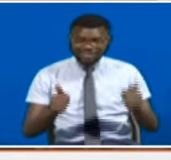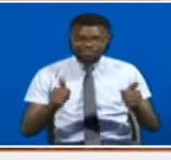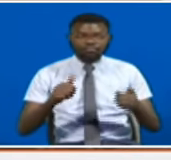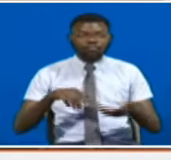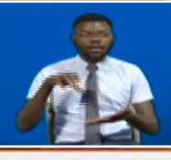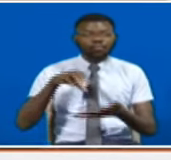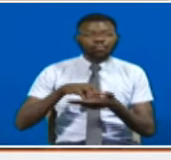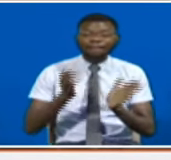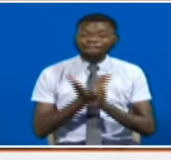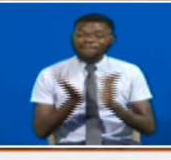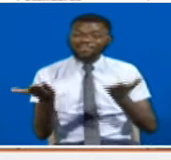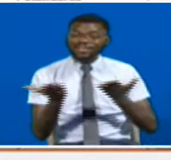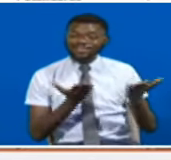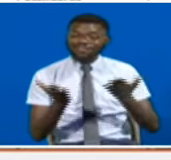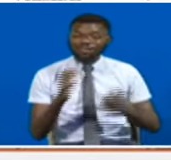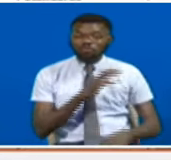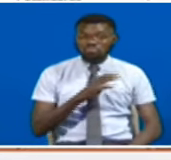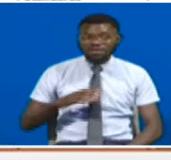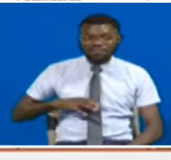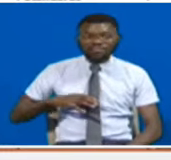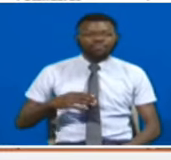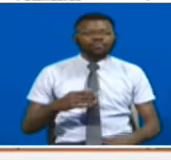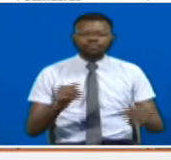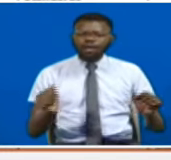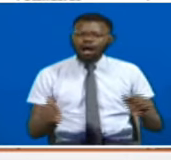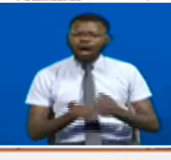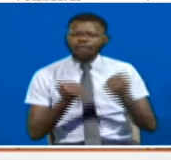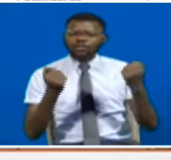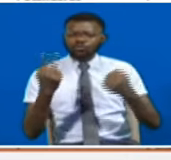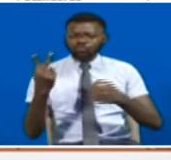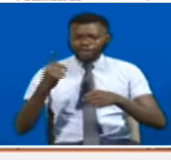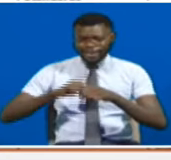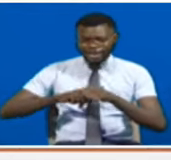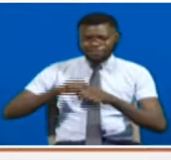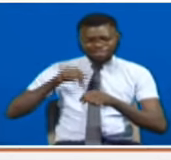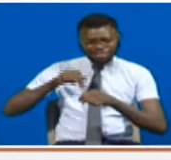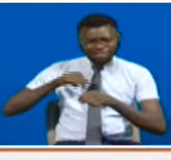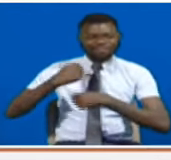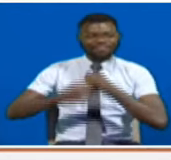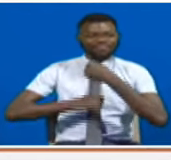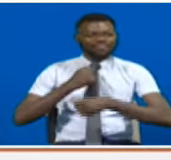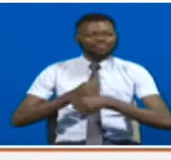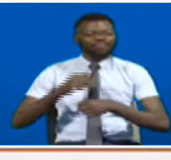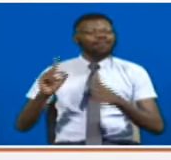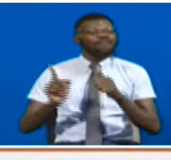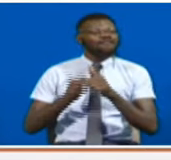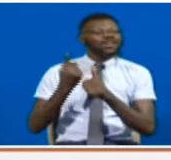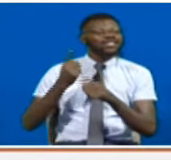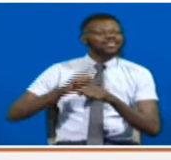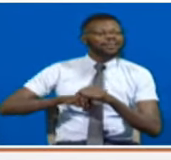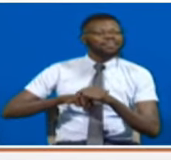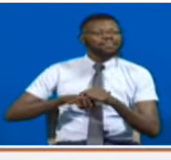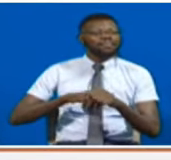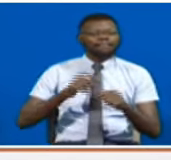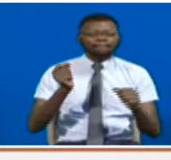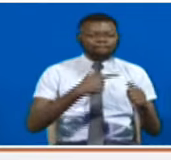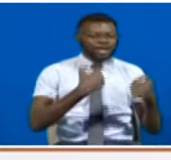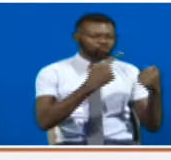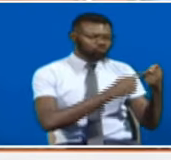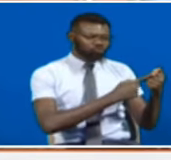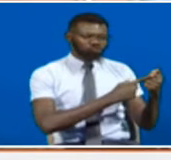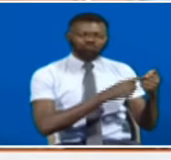by the Public Service Commission has happened at least twice this year alone. The first announcement was made in